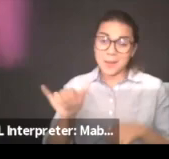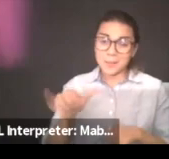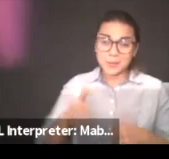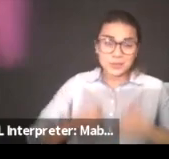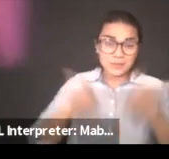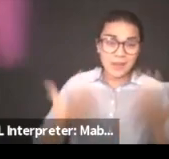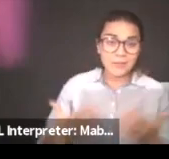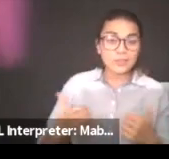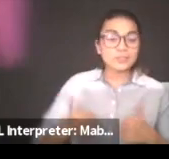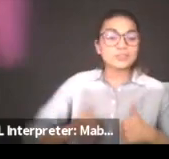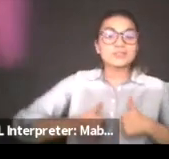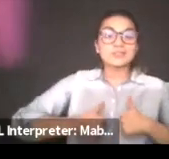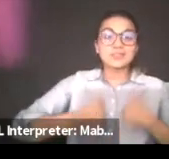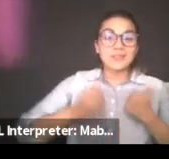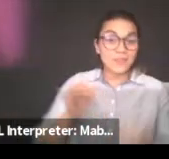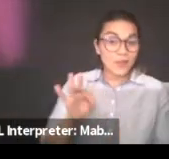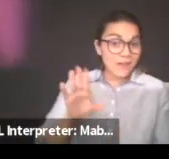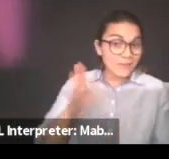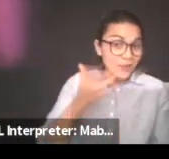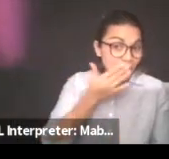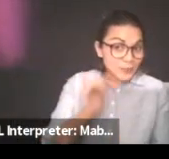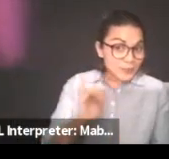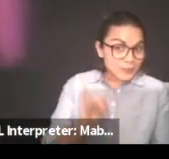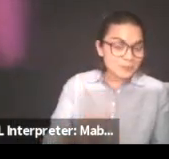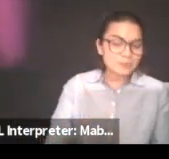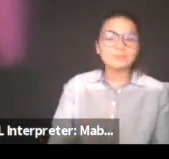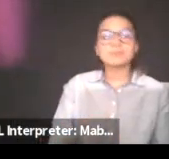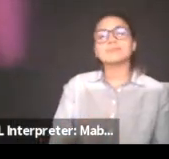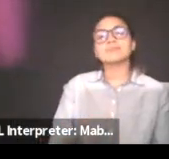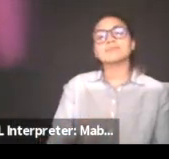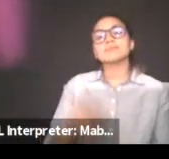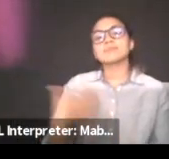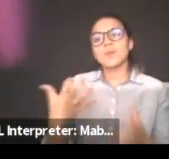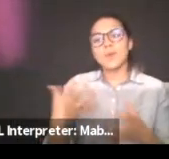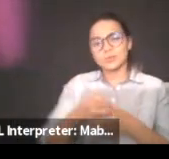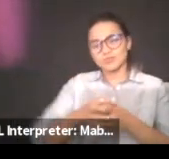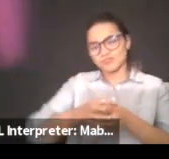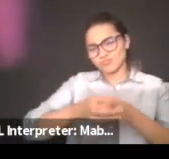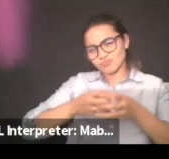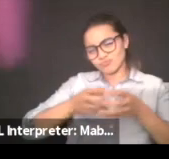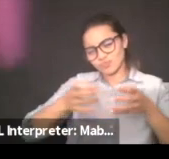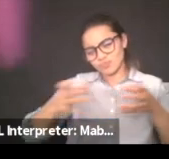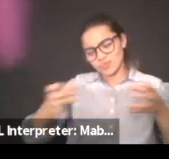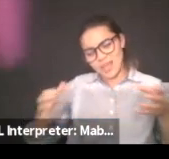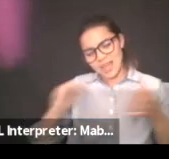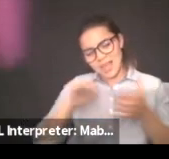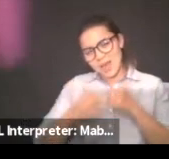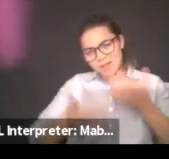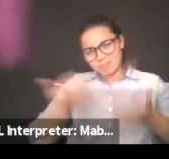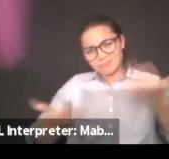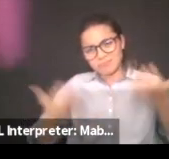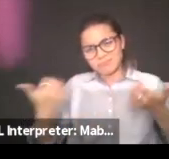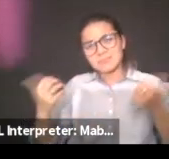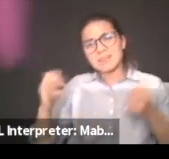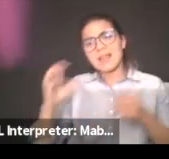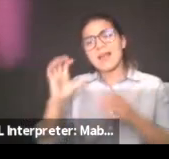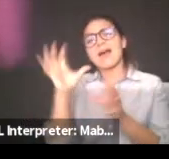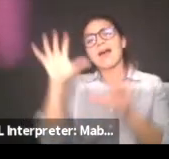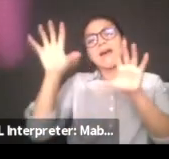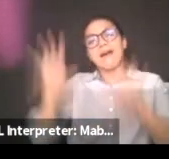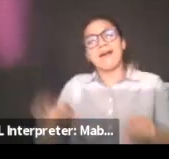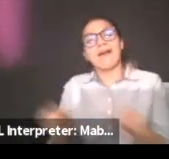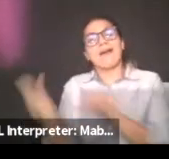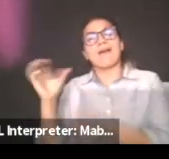and learning to grow my abolitionist politic and my actions in alignment thereof.